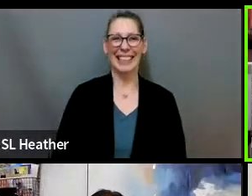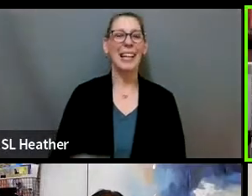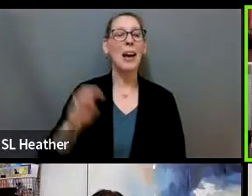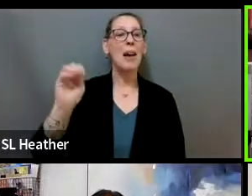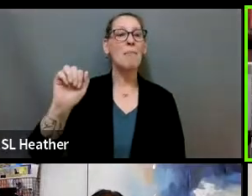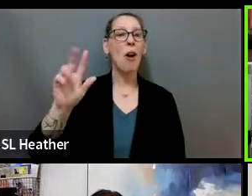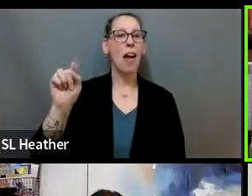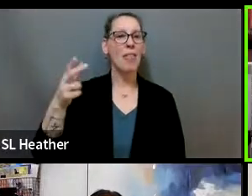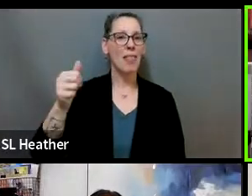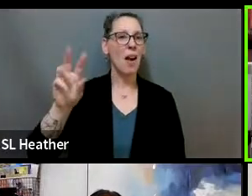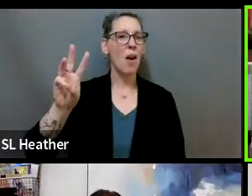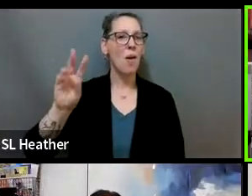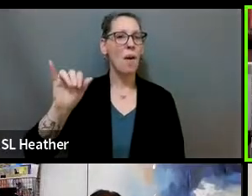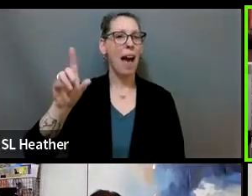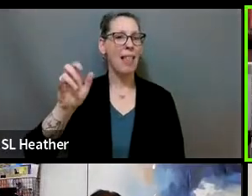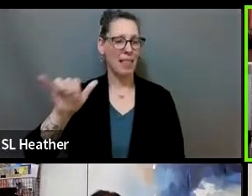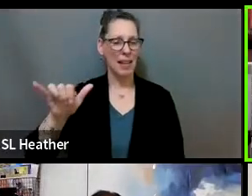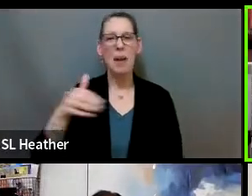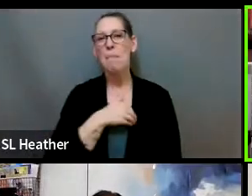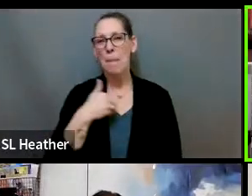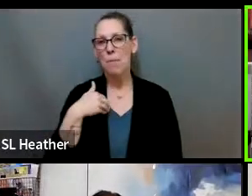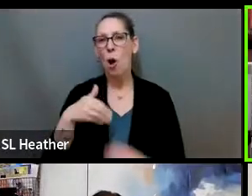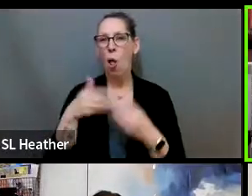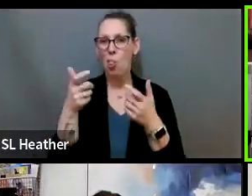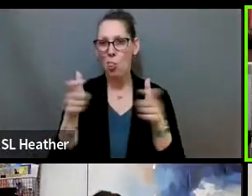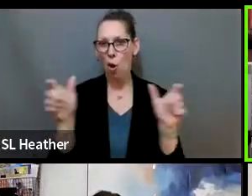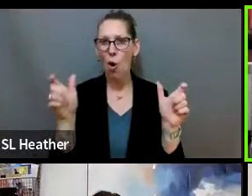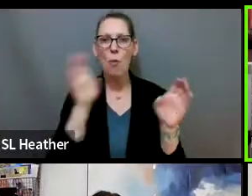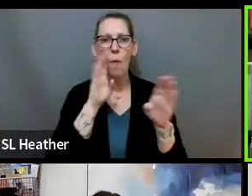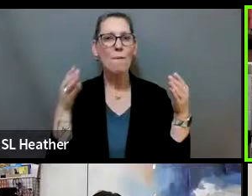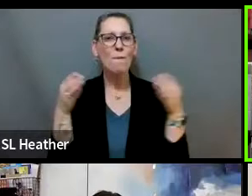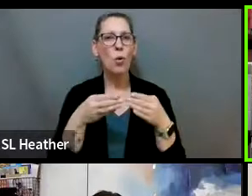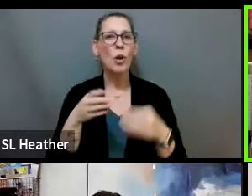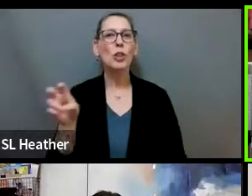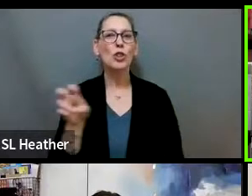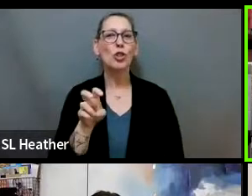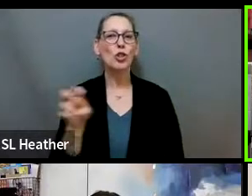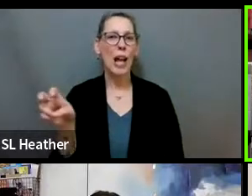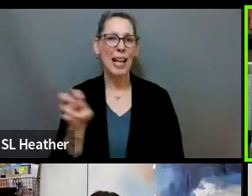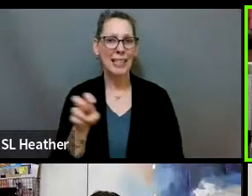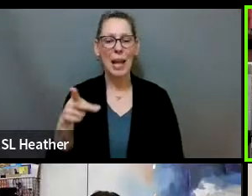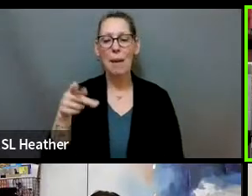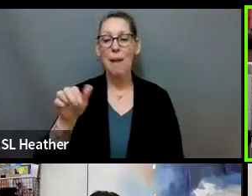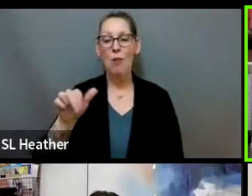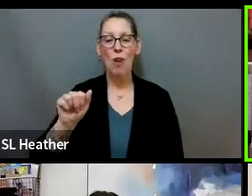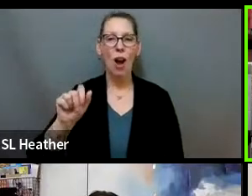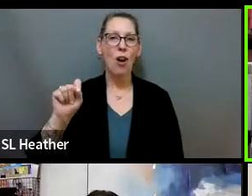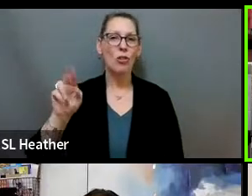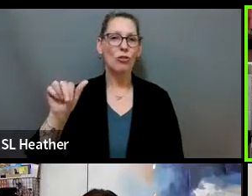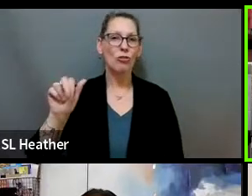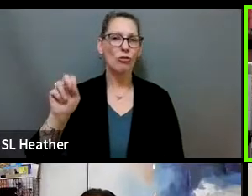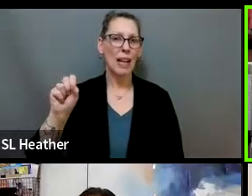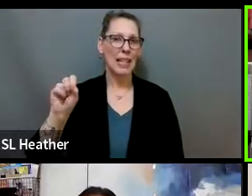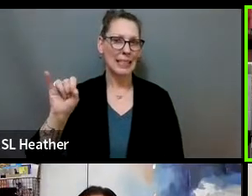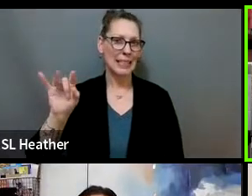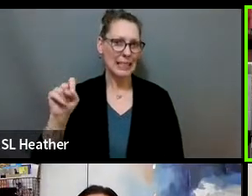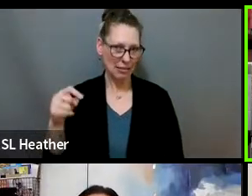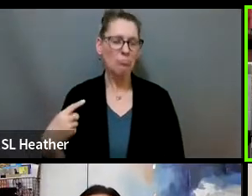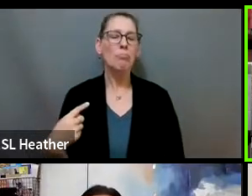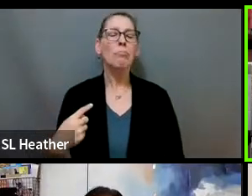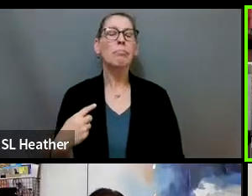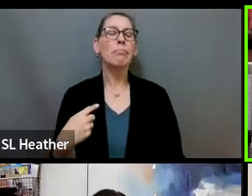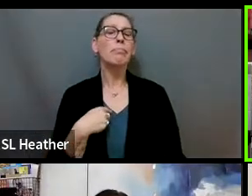Martha Wiley, I'm a member at large with sort of a focus on transit, particularly paratransit. And